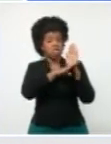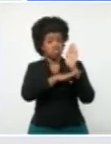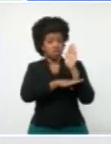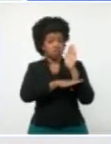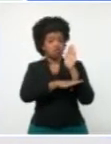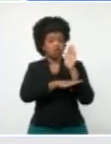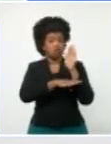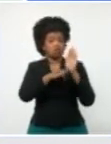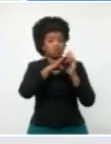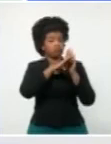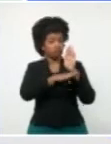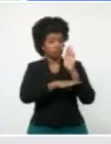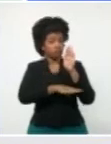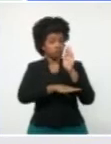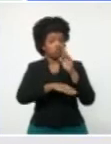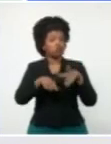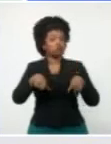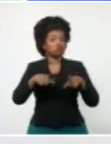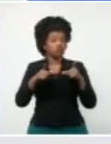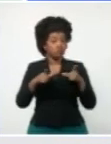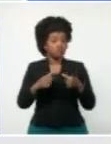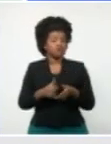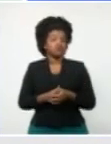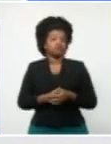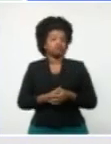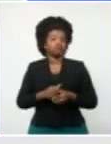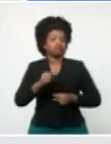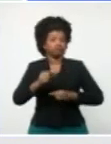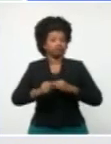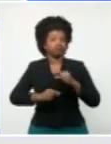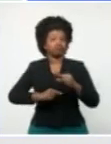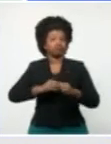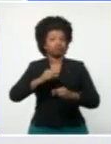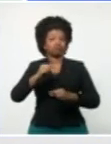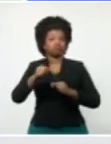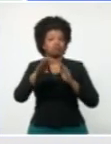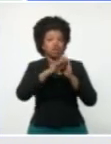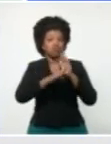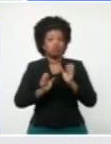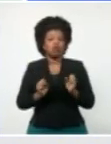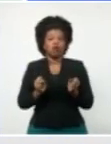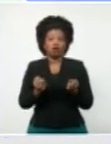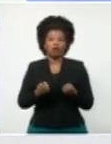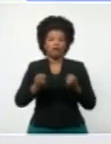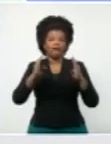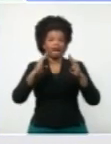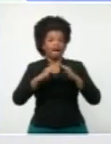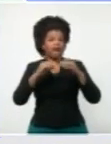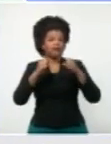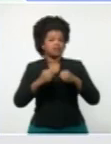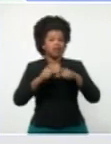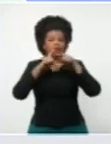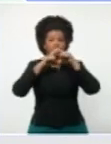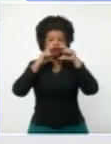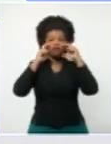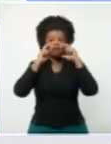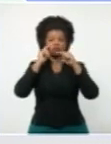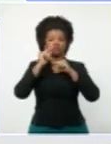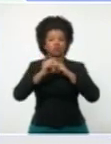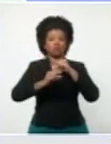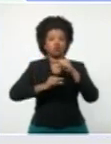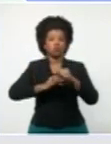with the restriction measures, with the control measures, has been representing less and